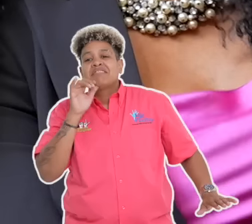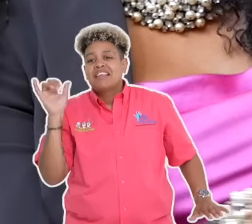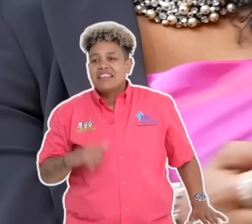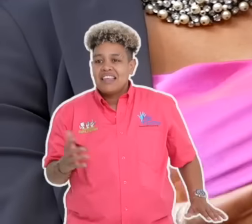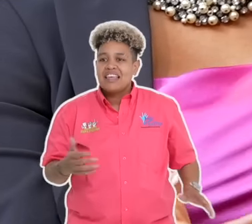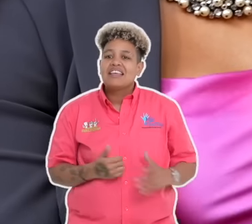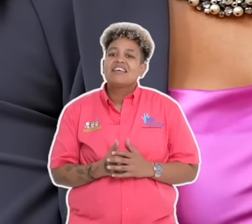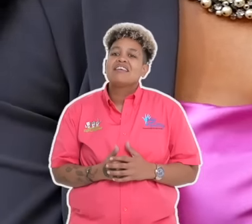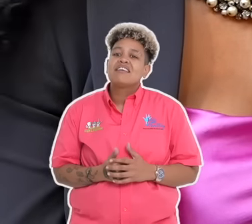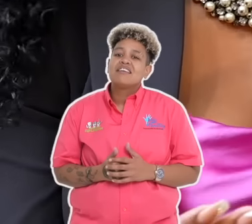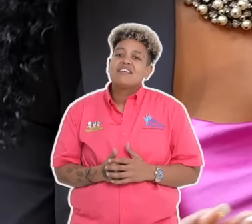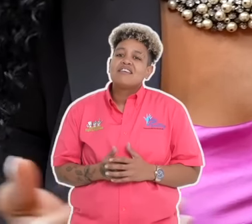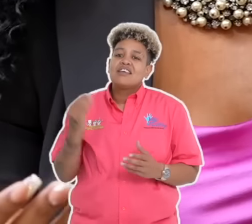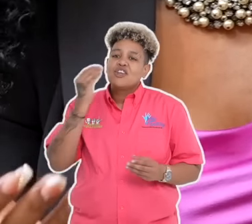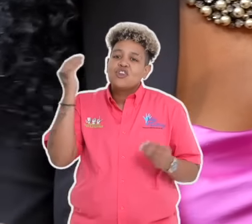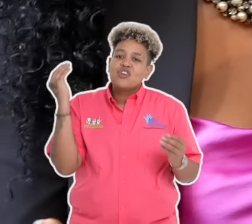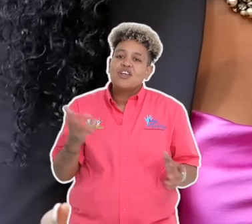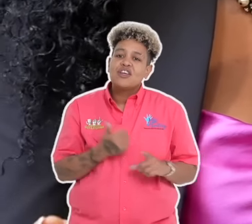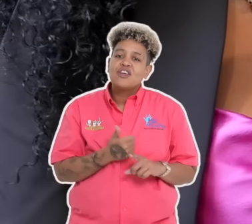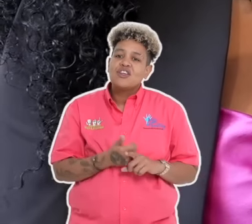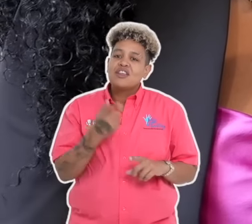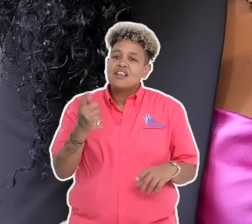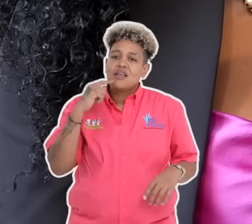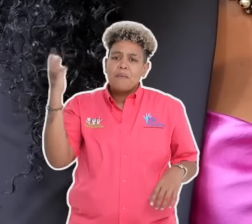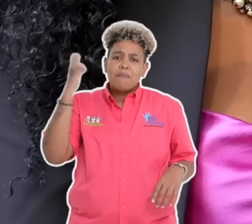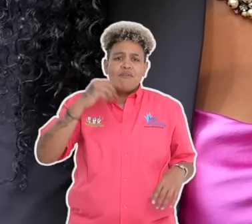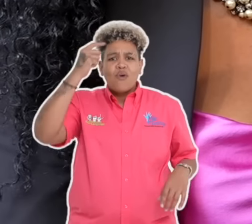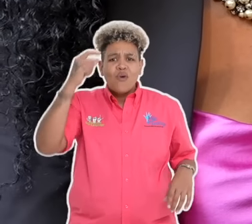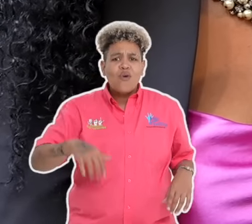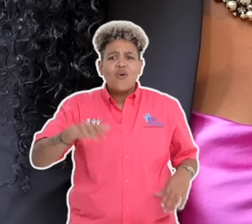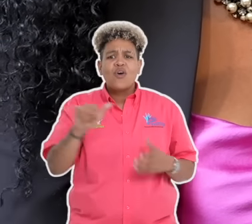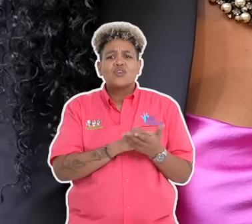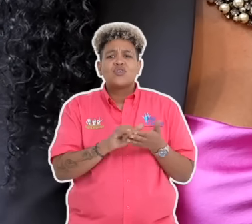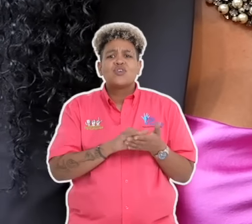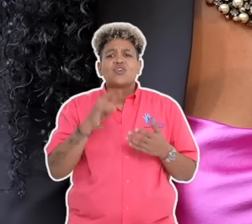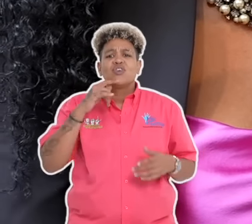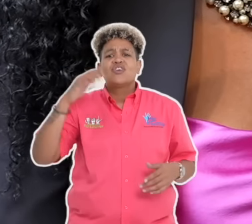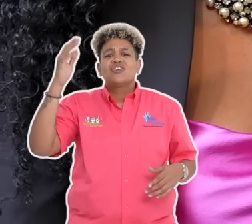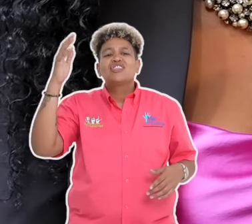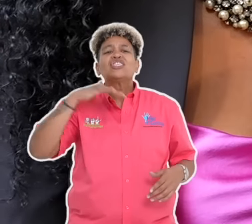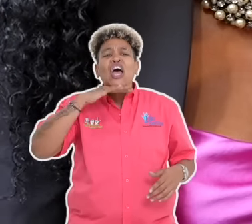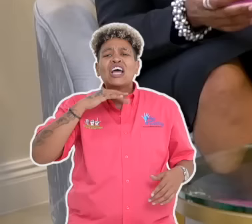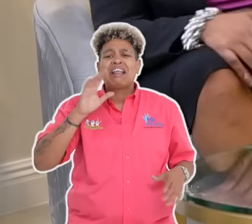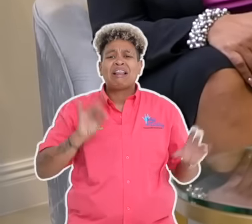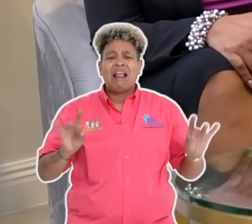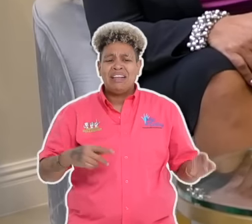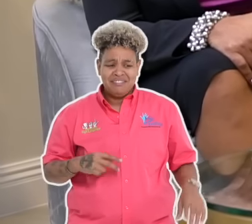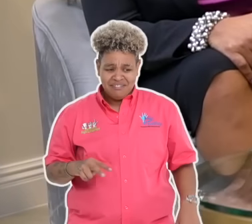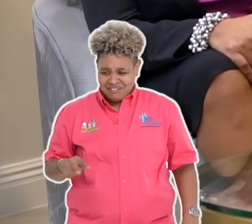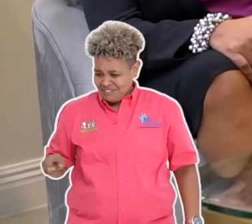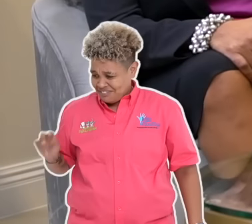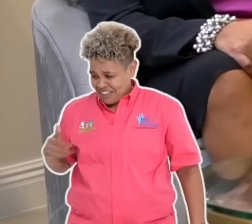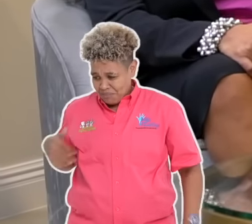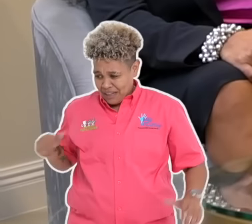So, as you know, they tell you that the roads are paved with gold. And I got to New York and it was dirty and stinky.